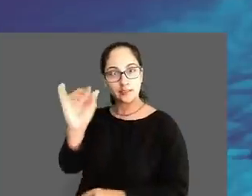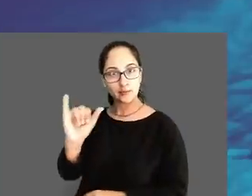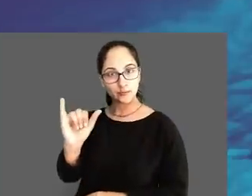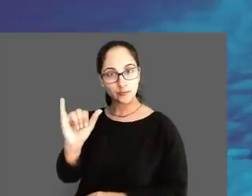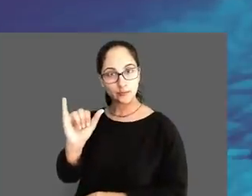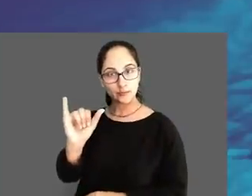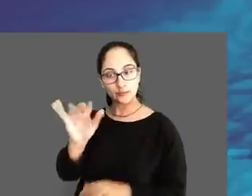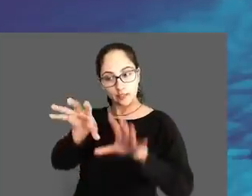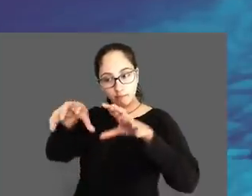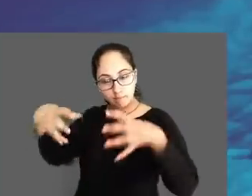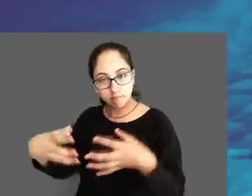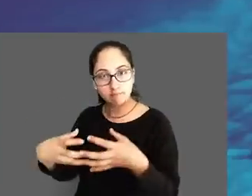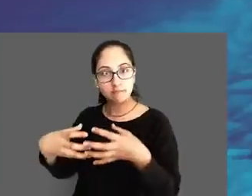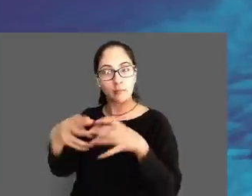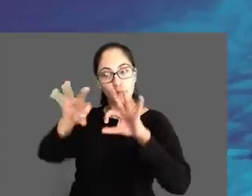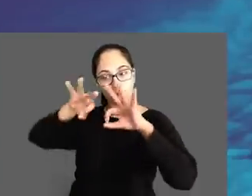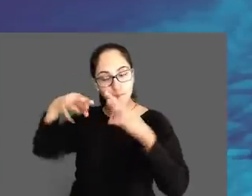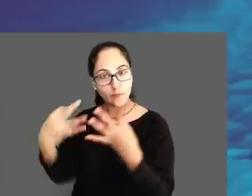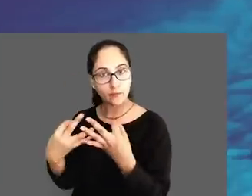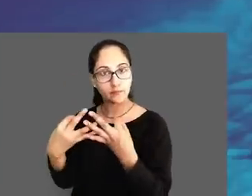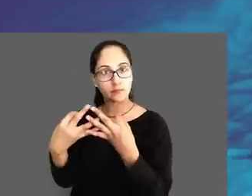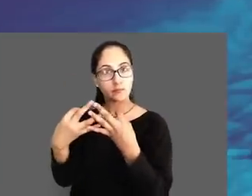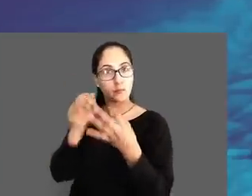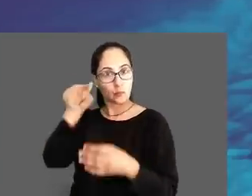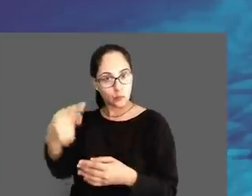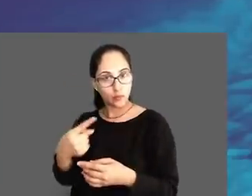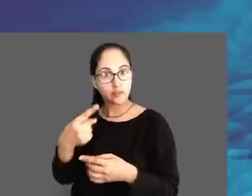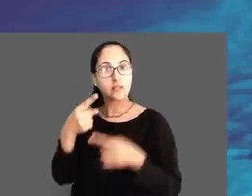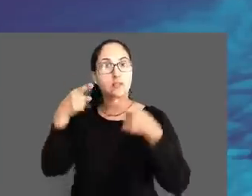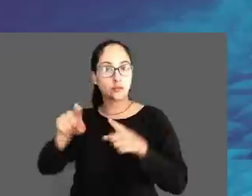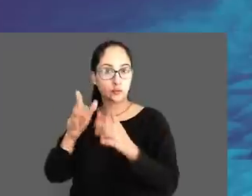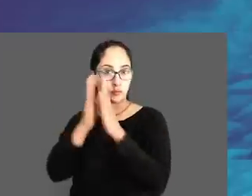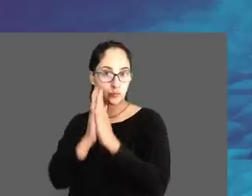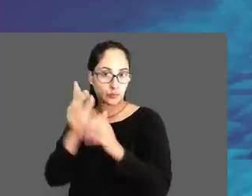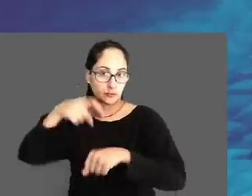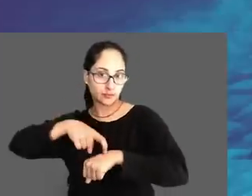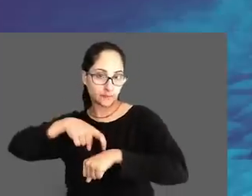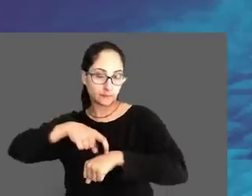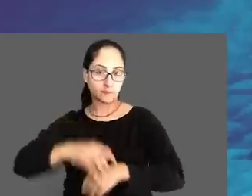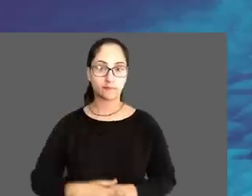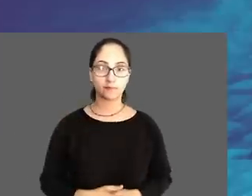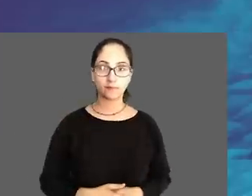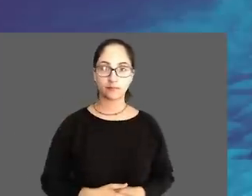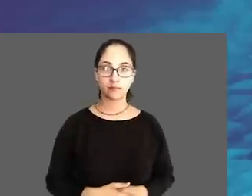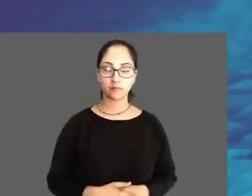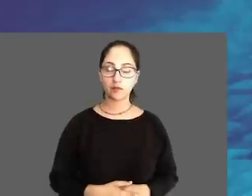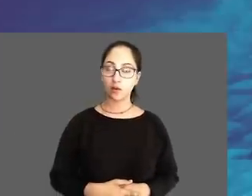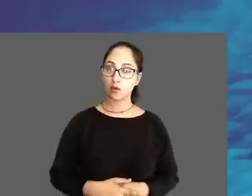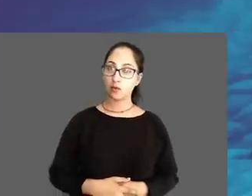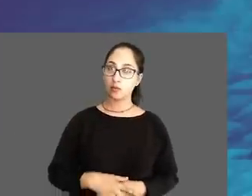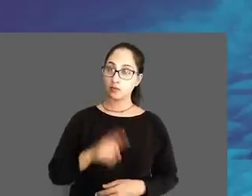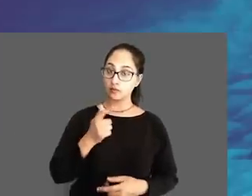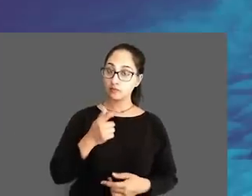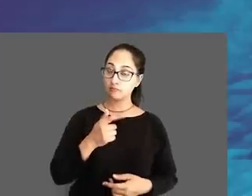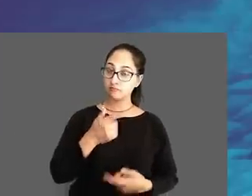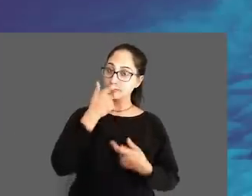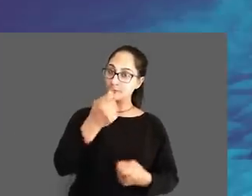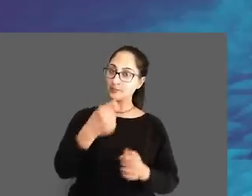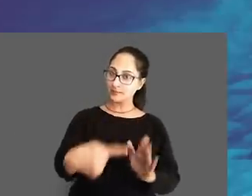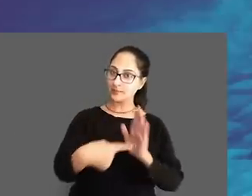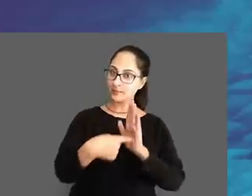Wow, I really love that metaphor of family. It's really helpful, and it really does feel,